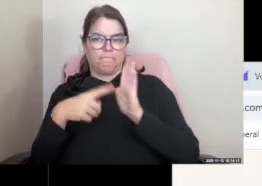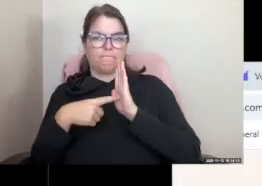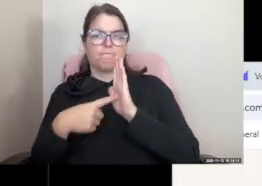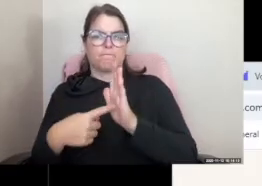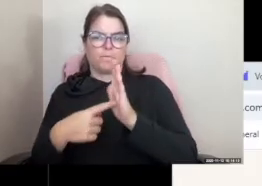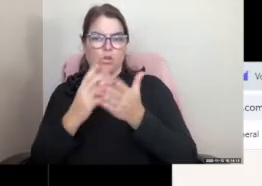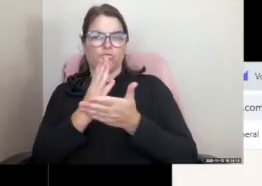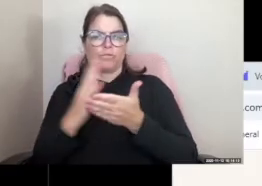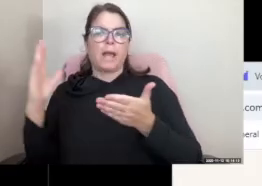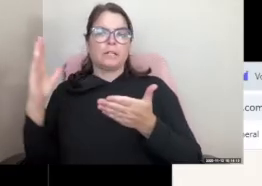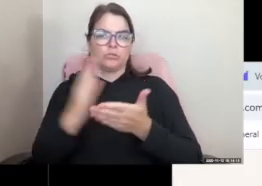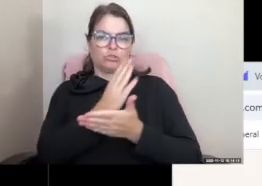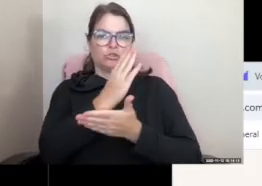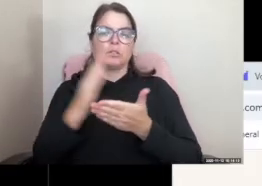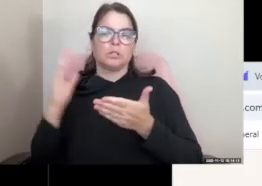pack. And